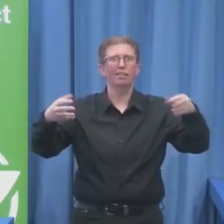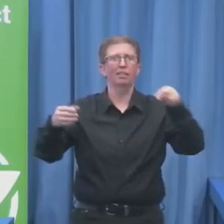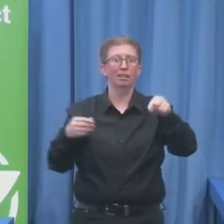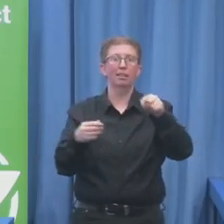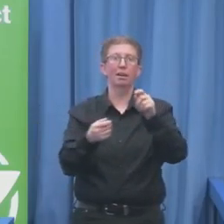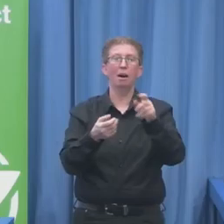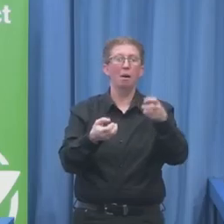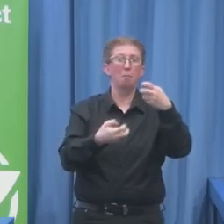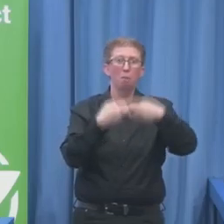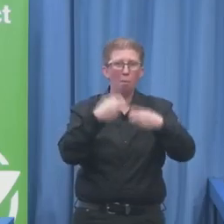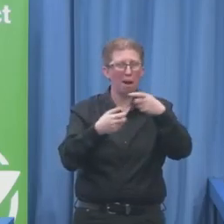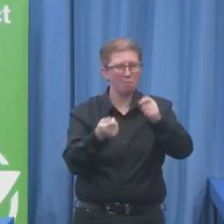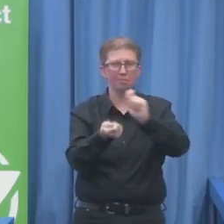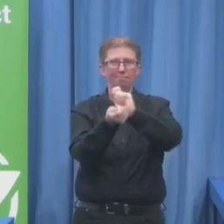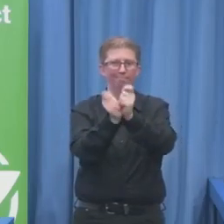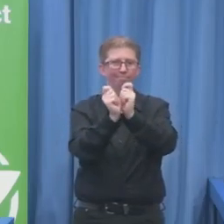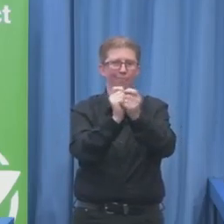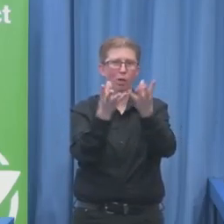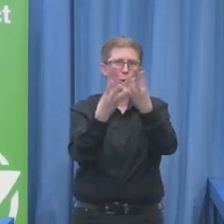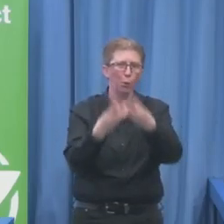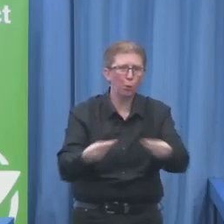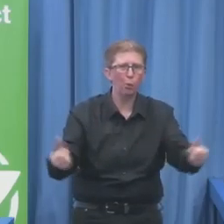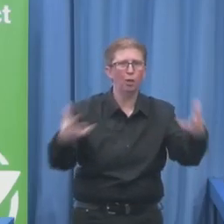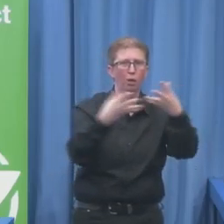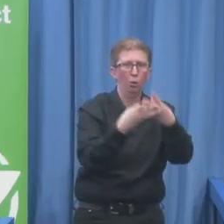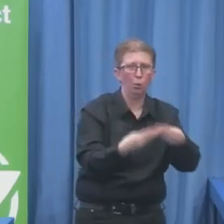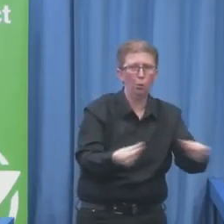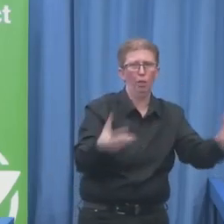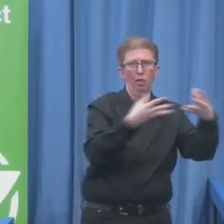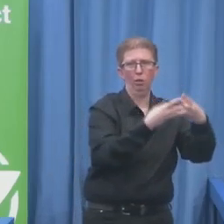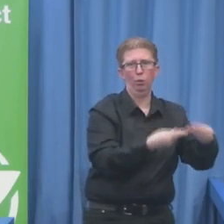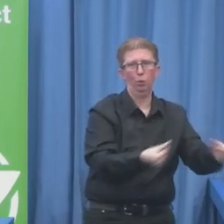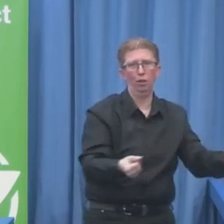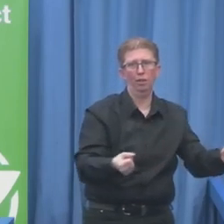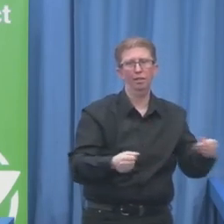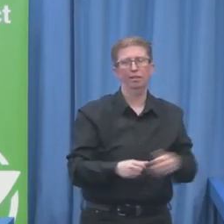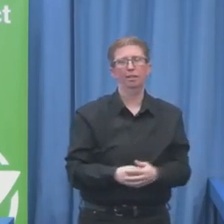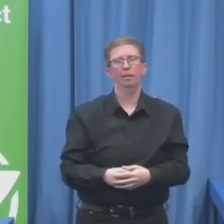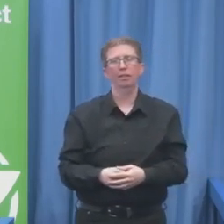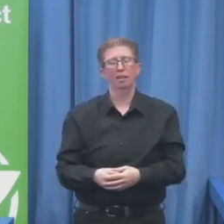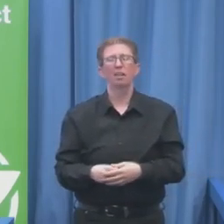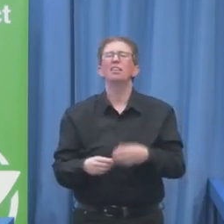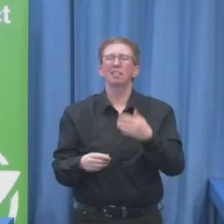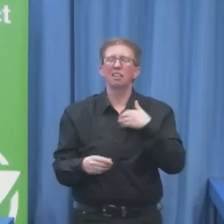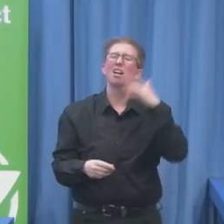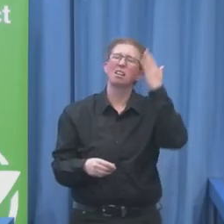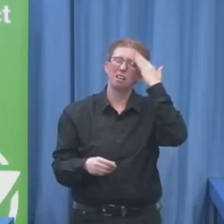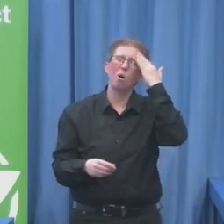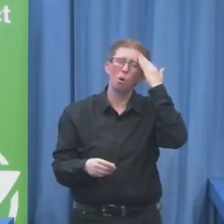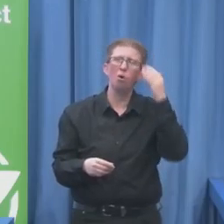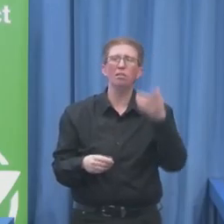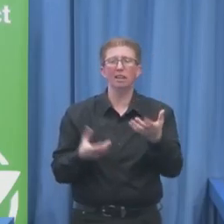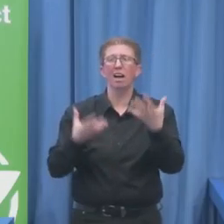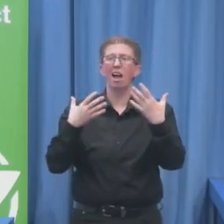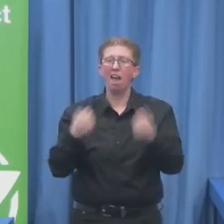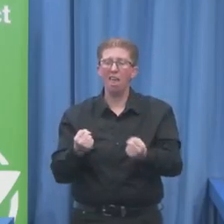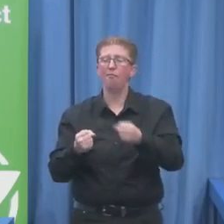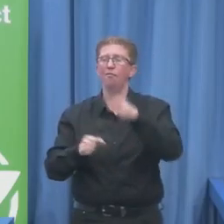that is really a big barrier for persons with intellectual disability to approach the labor market. Thank